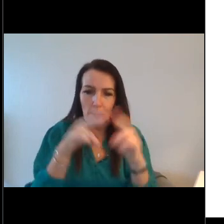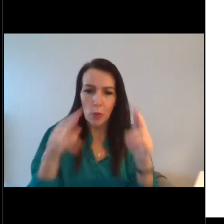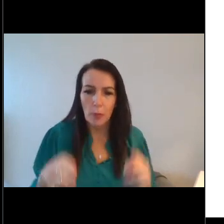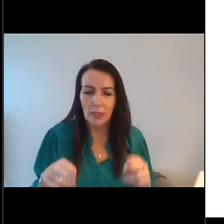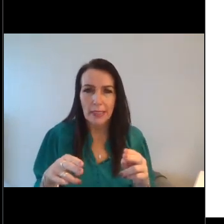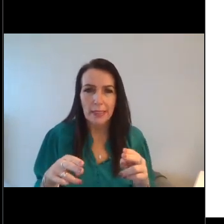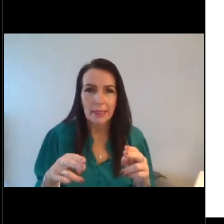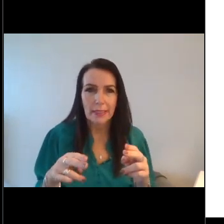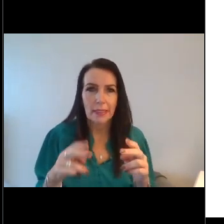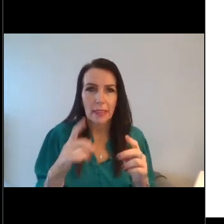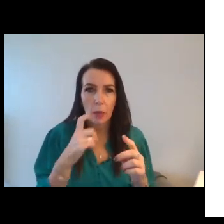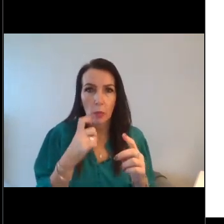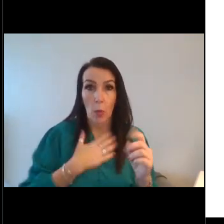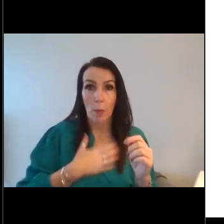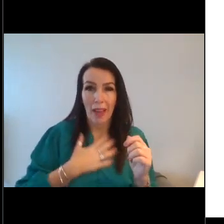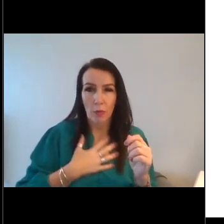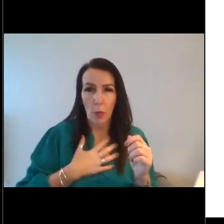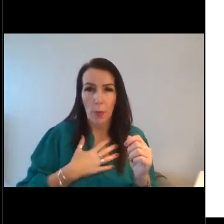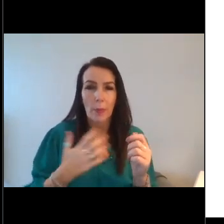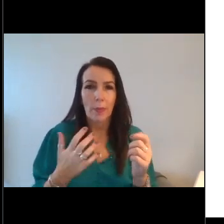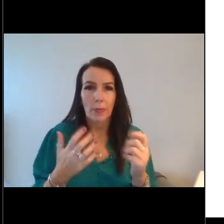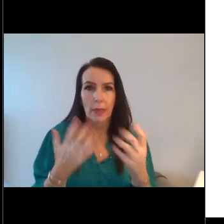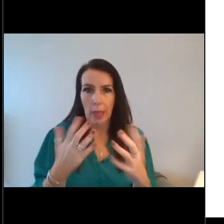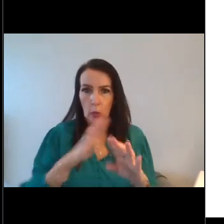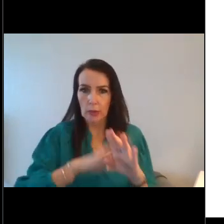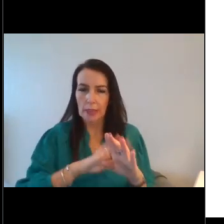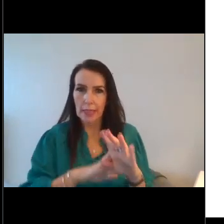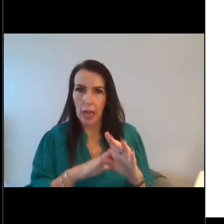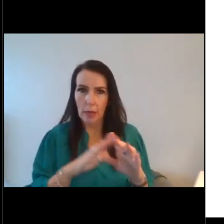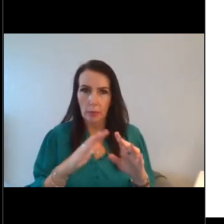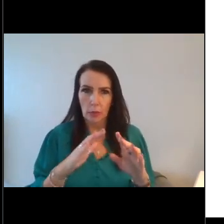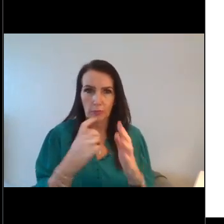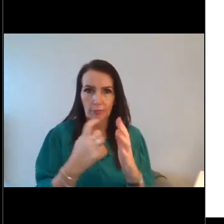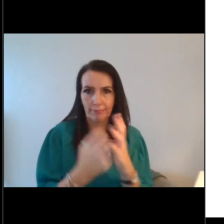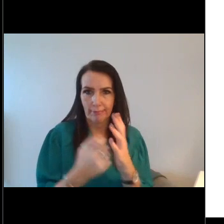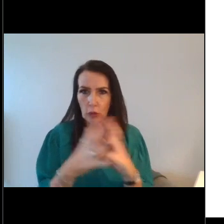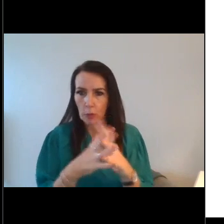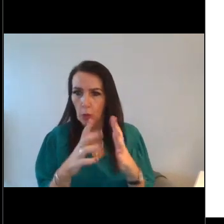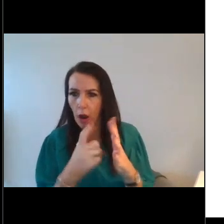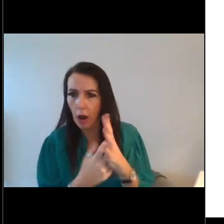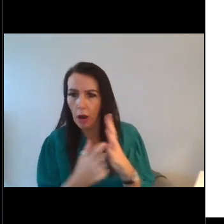we're doing a bathroom, yeah, now's the time to get in and do the IWI at the same time.